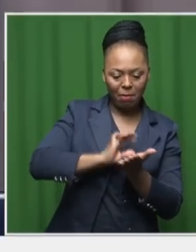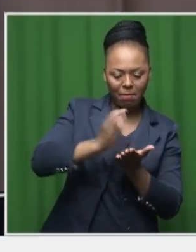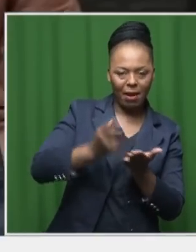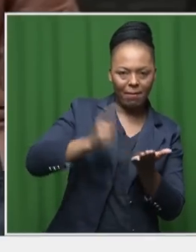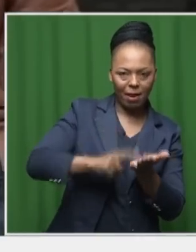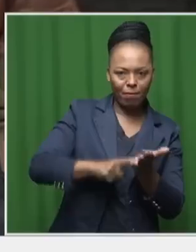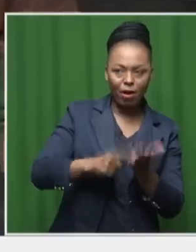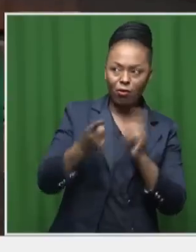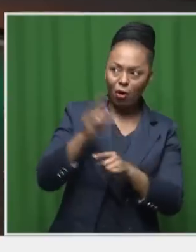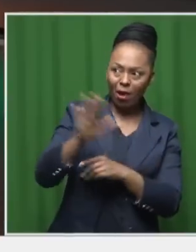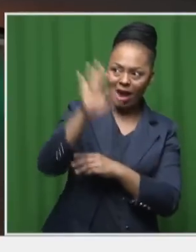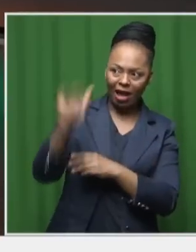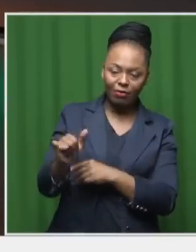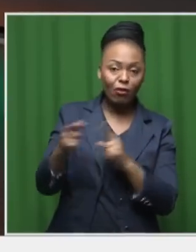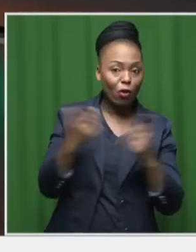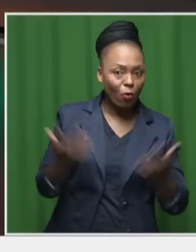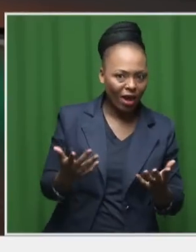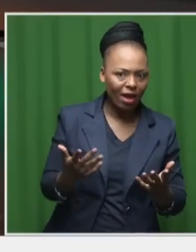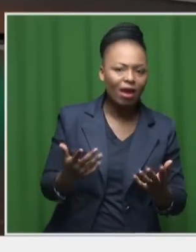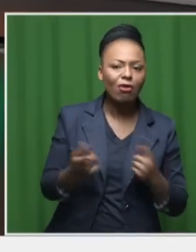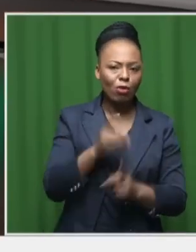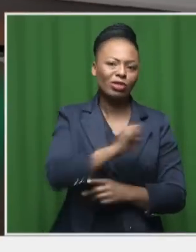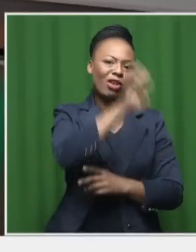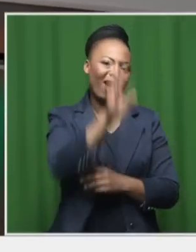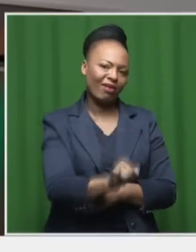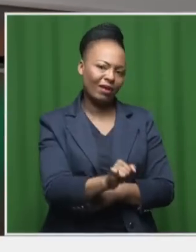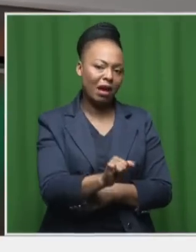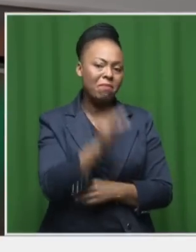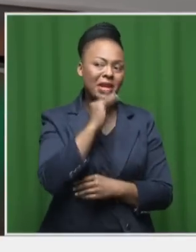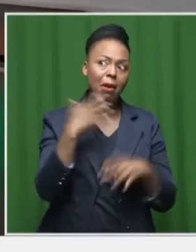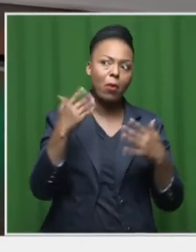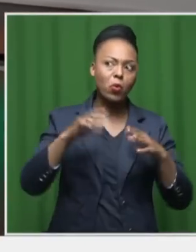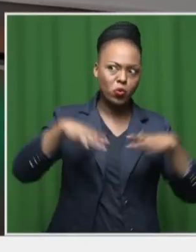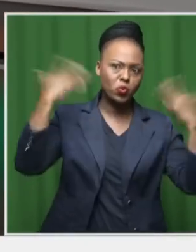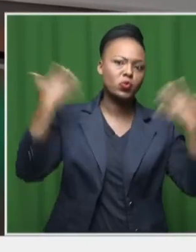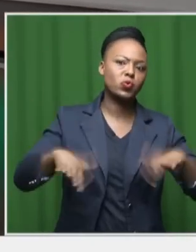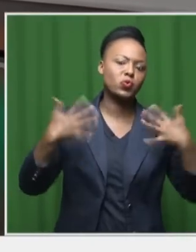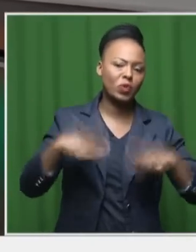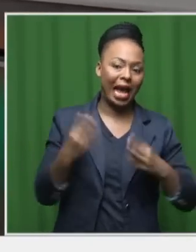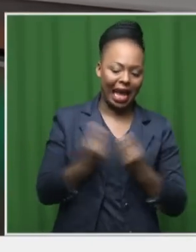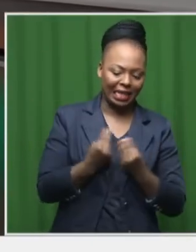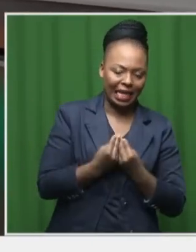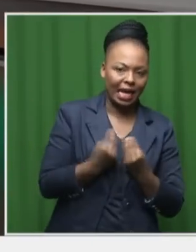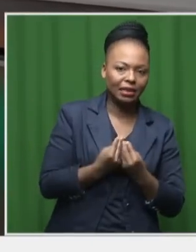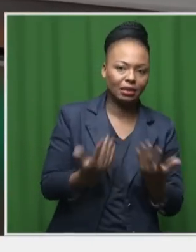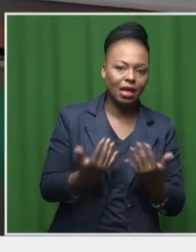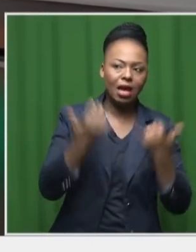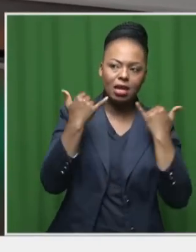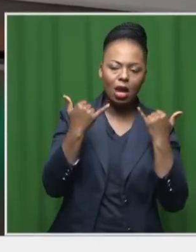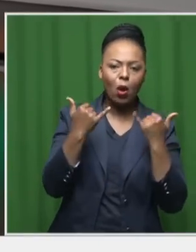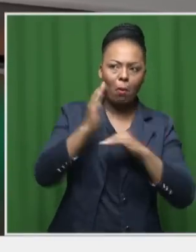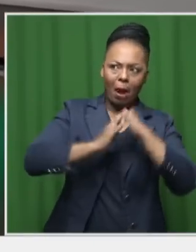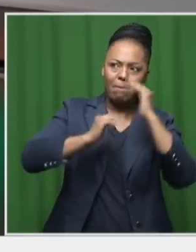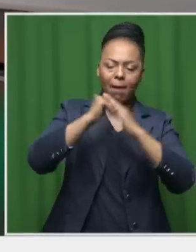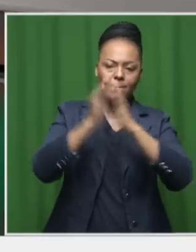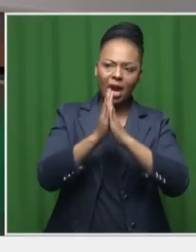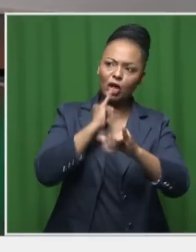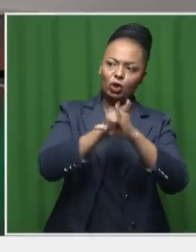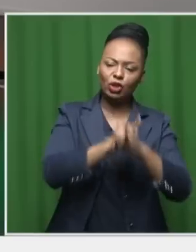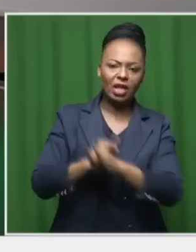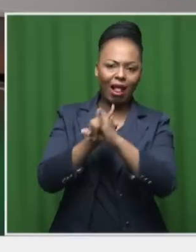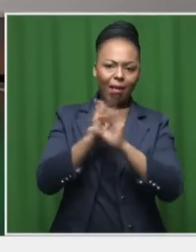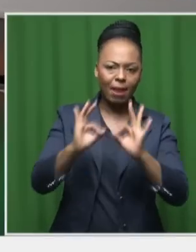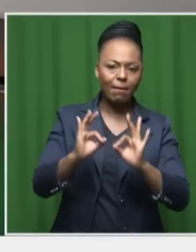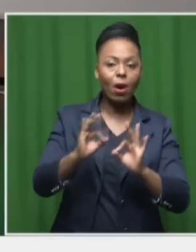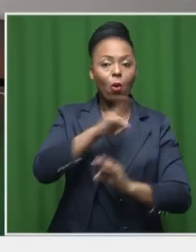Africa, comes from South Africa. That's a massive amount of assets. We've built up a phenomenal institutional investor base. If you look